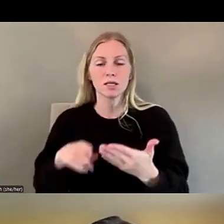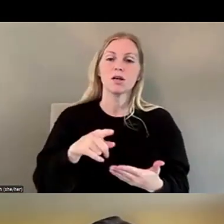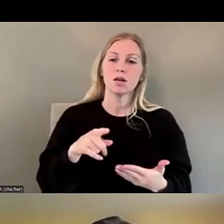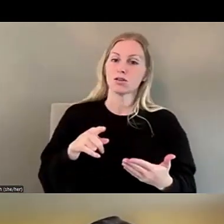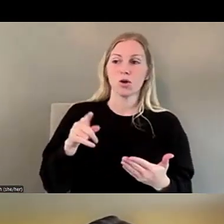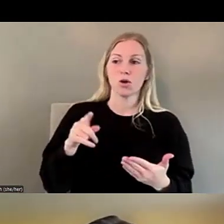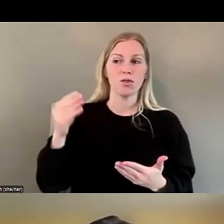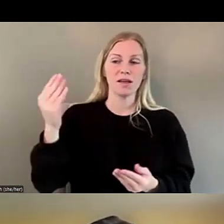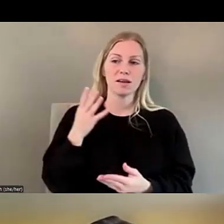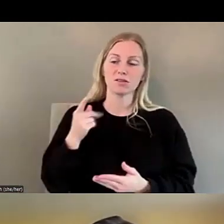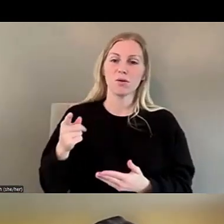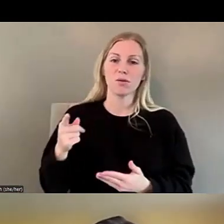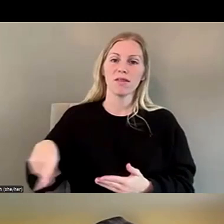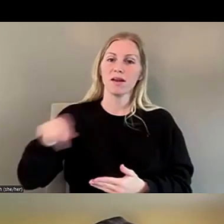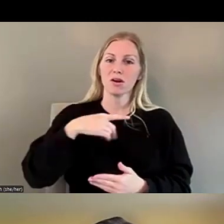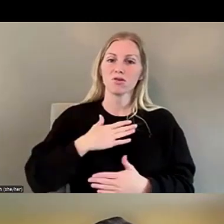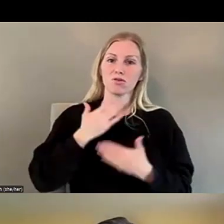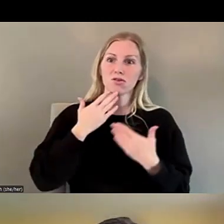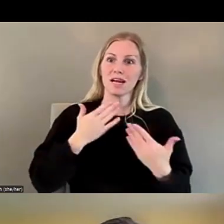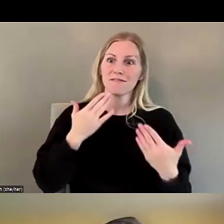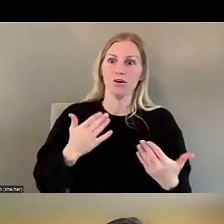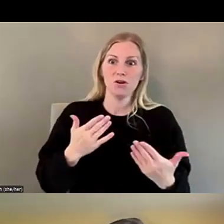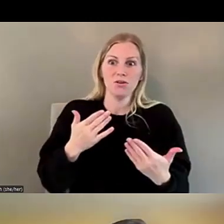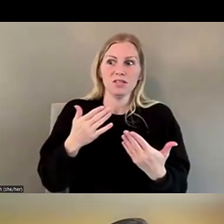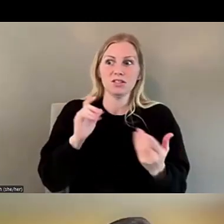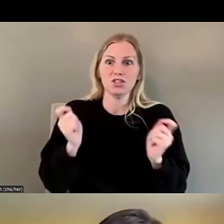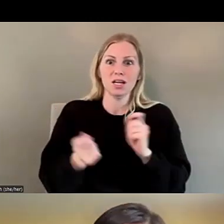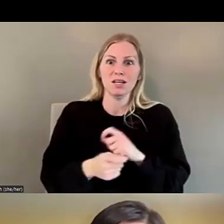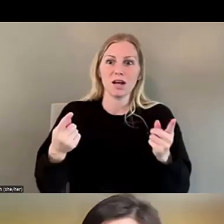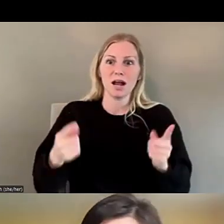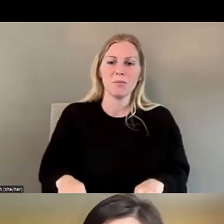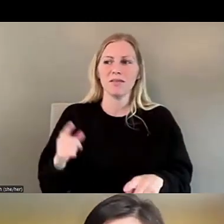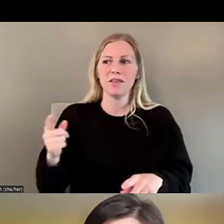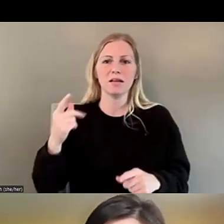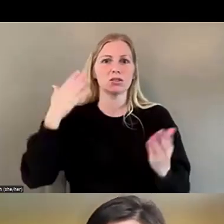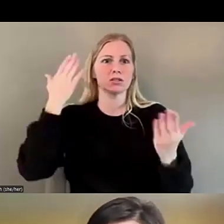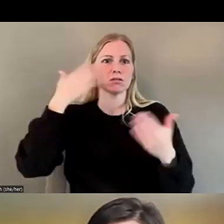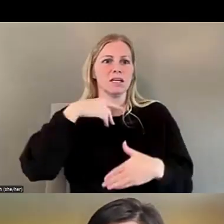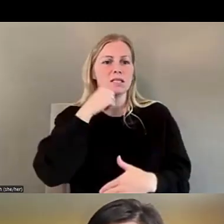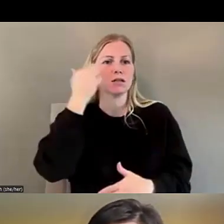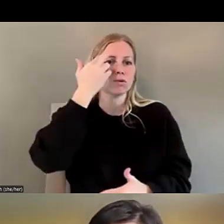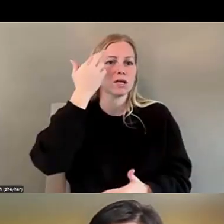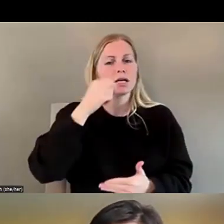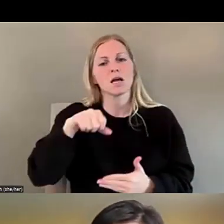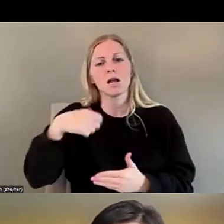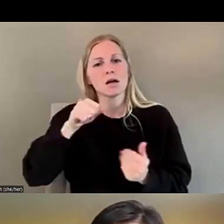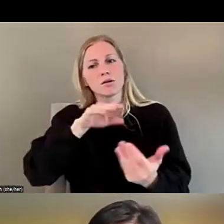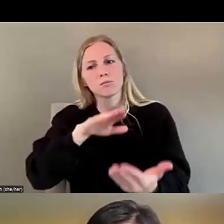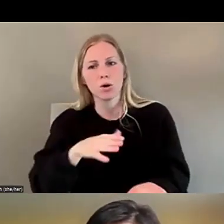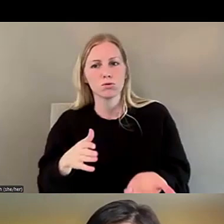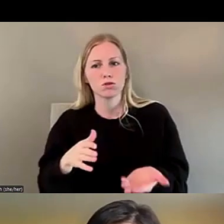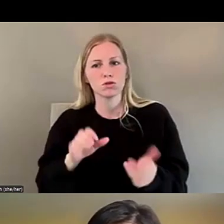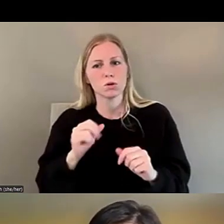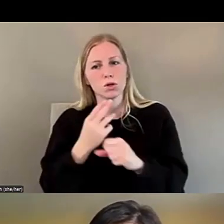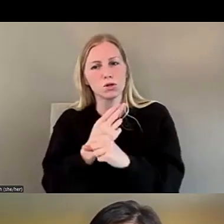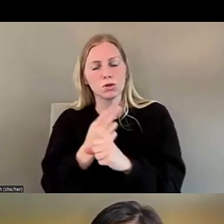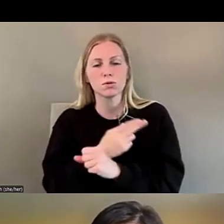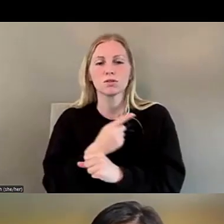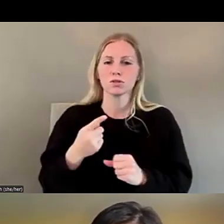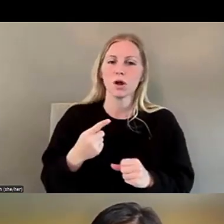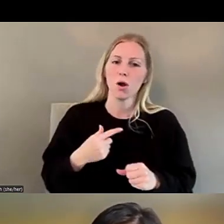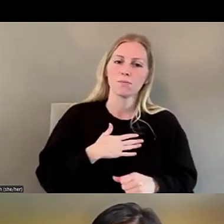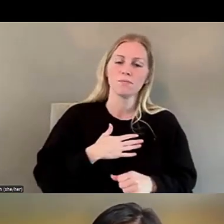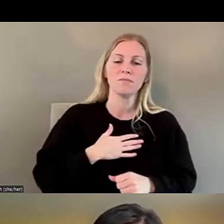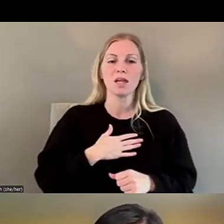they just didn't realize there was another way to do that. So I think that's an important point, and I encourage Michael to jump in on this